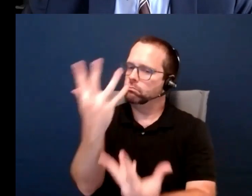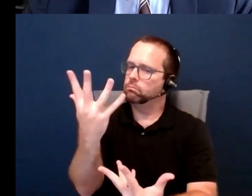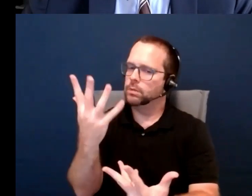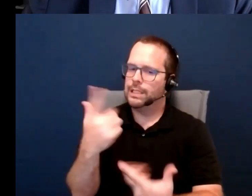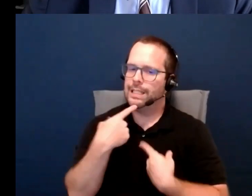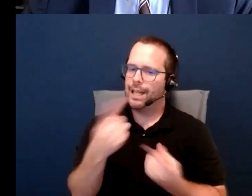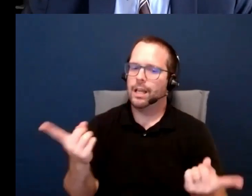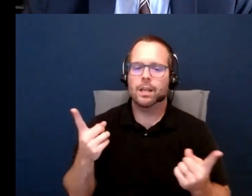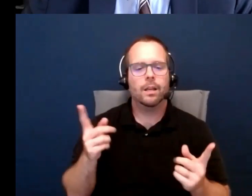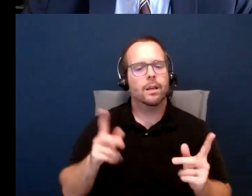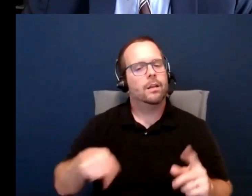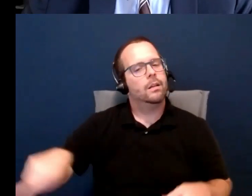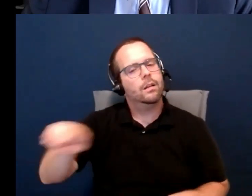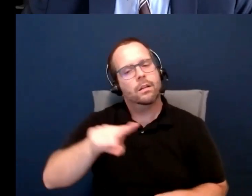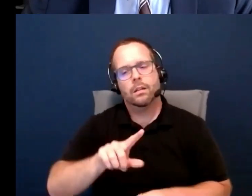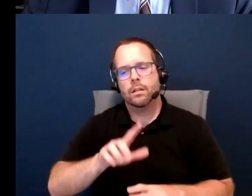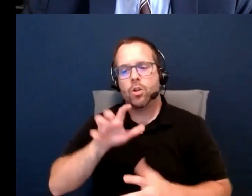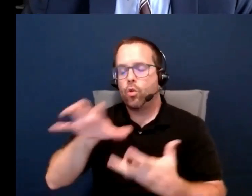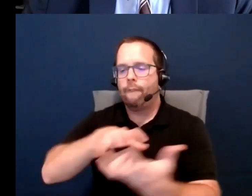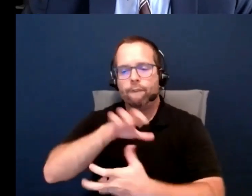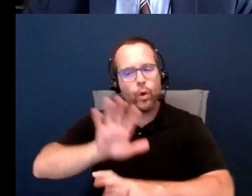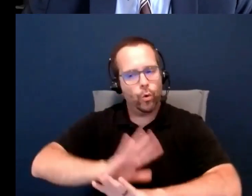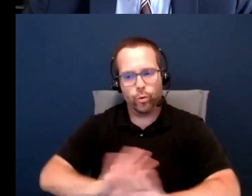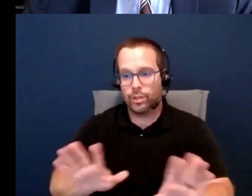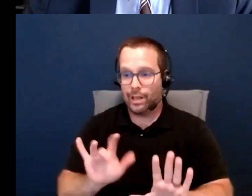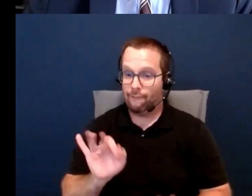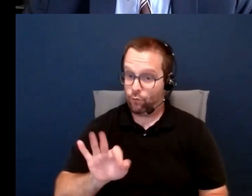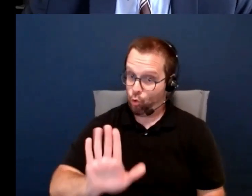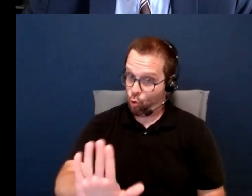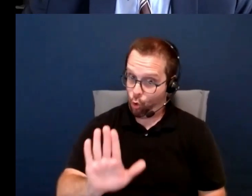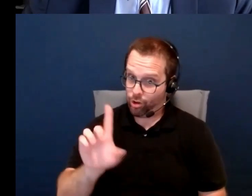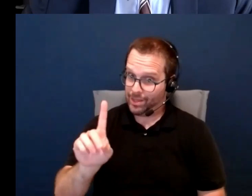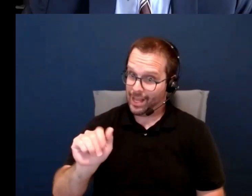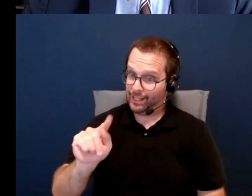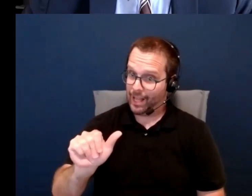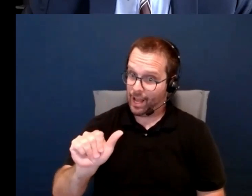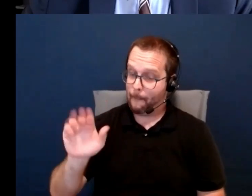get confused. If you have a qualitative